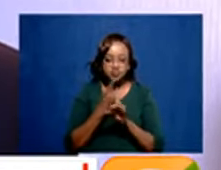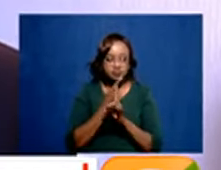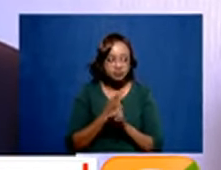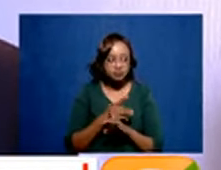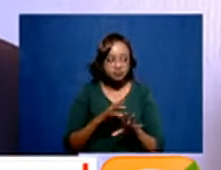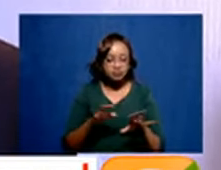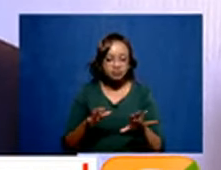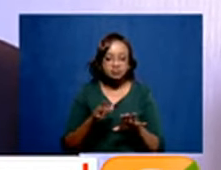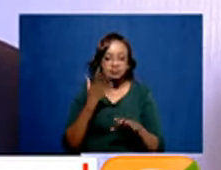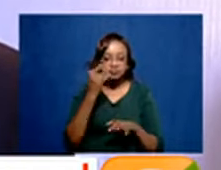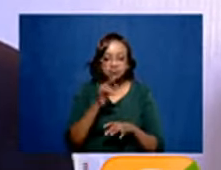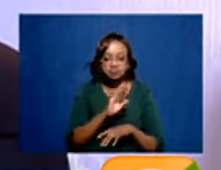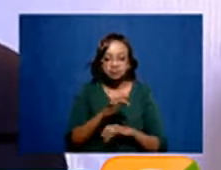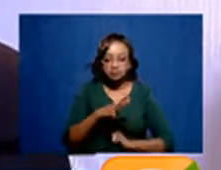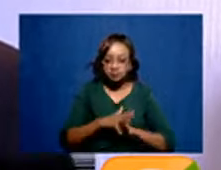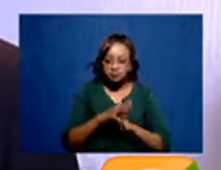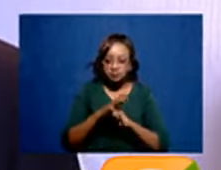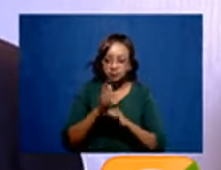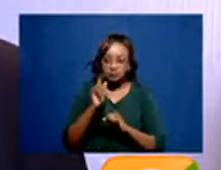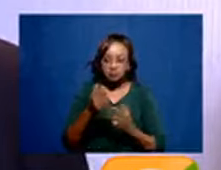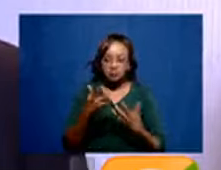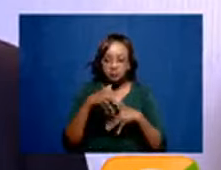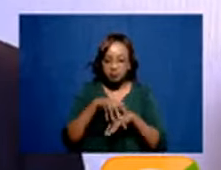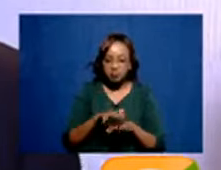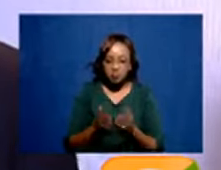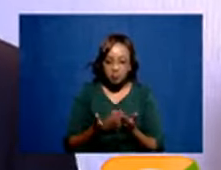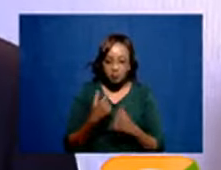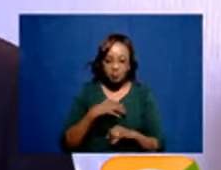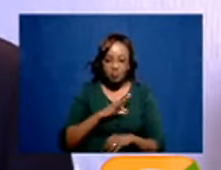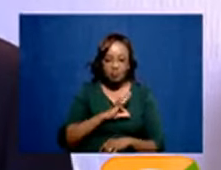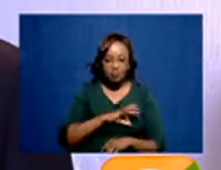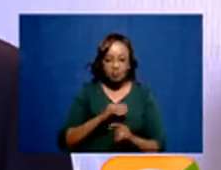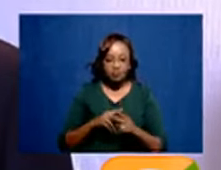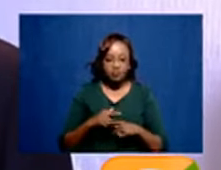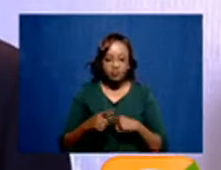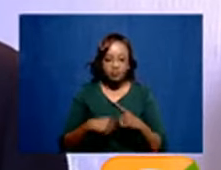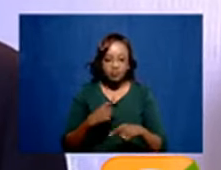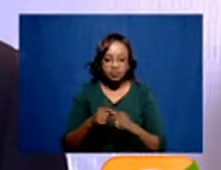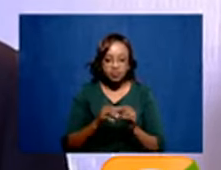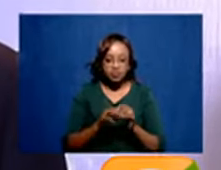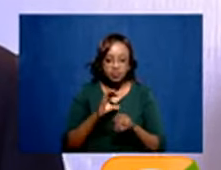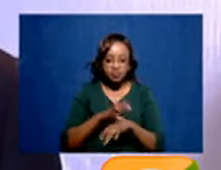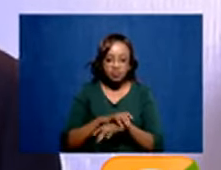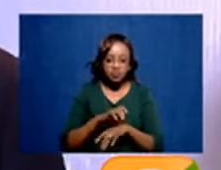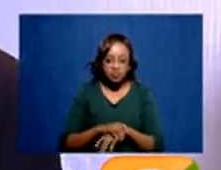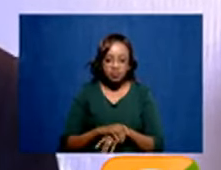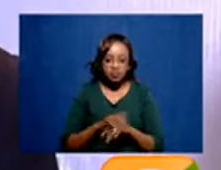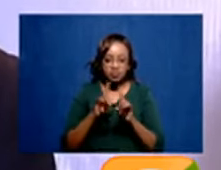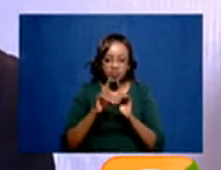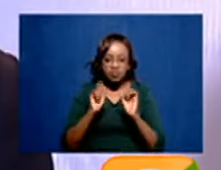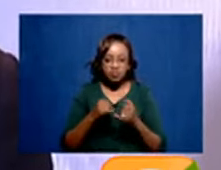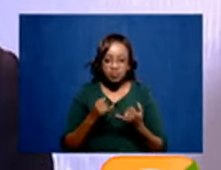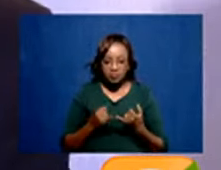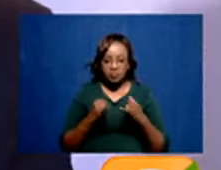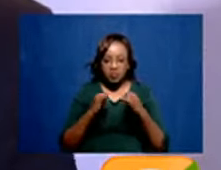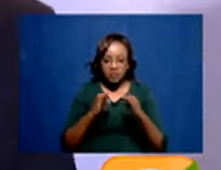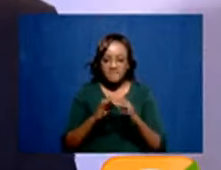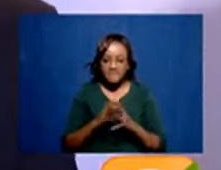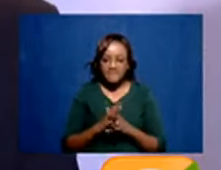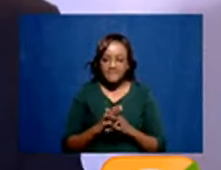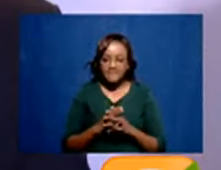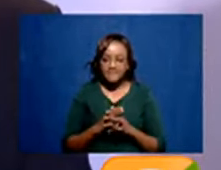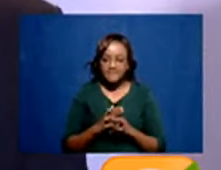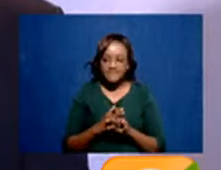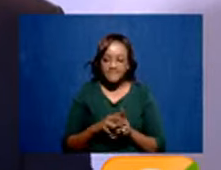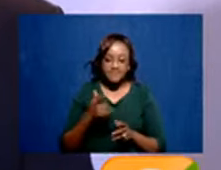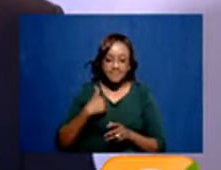that combination with the preference over cash is sort of the way we look to implement our 2024 outlook. We are very